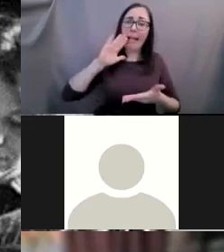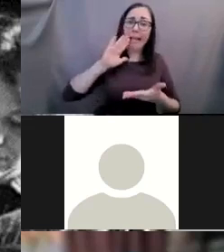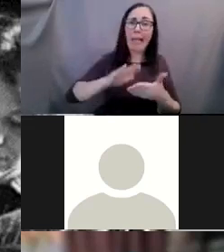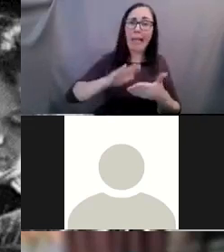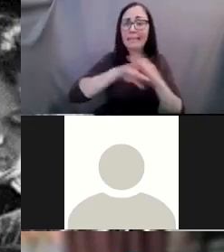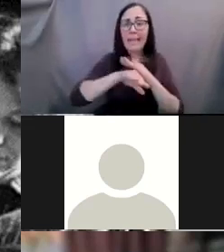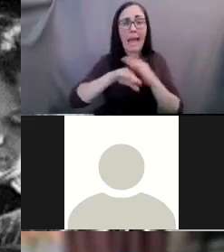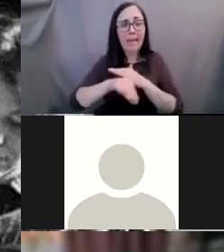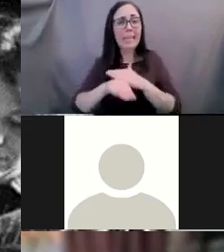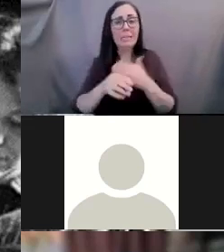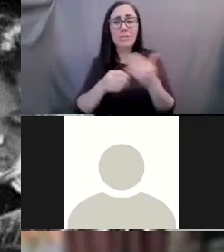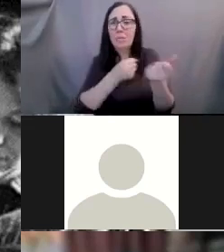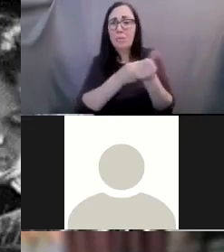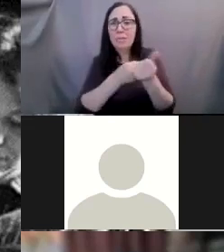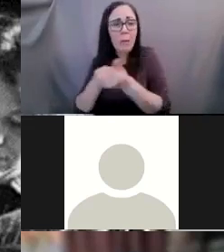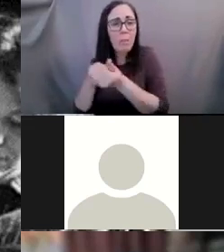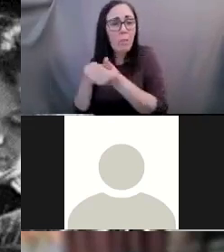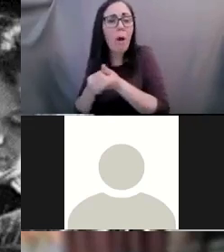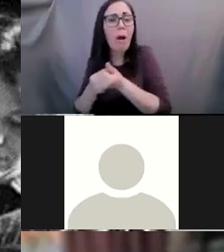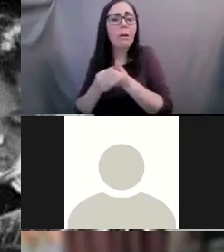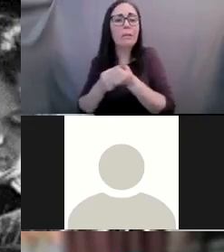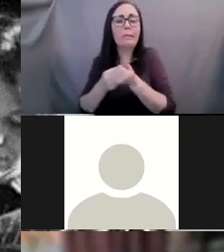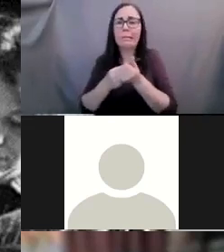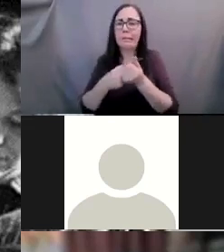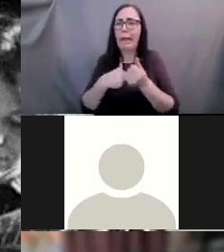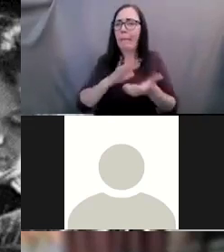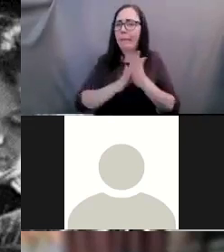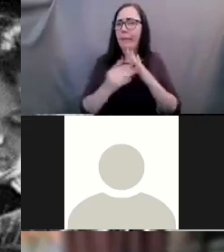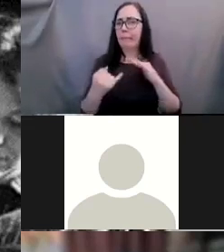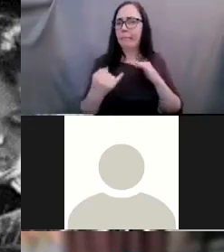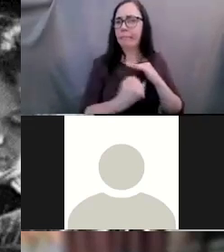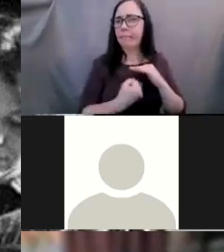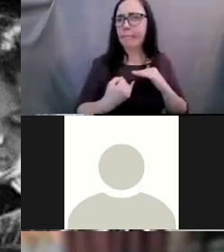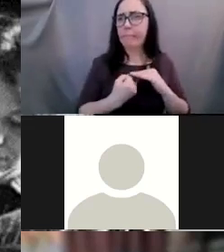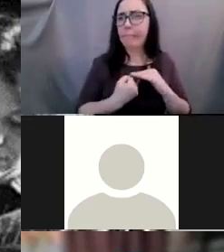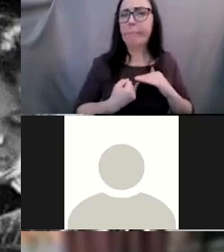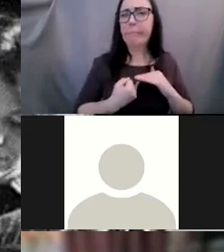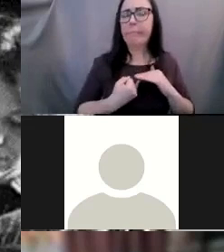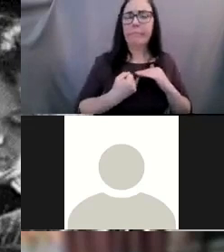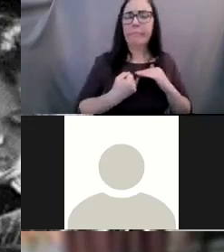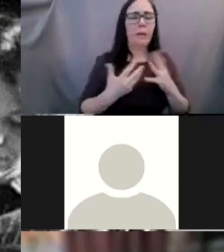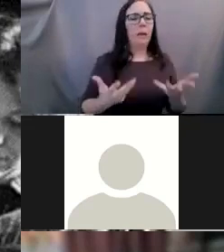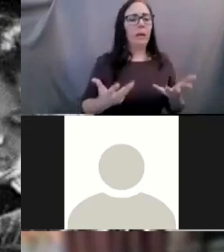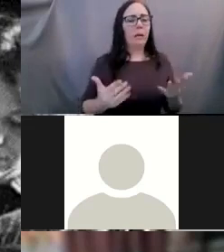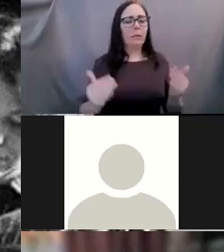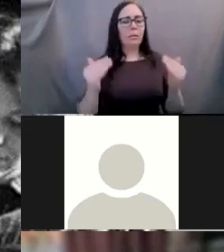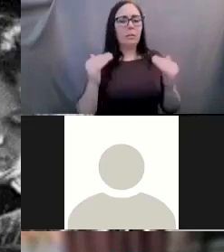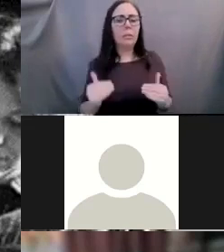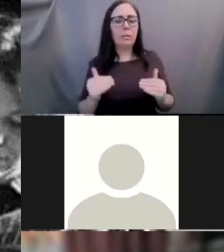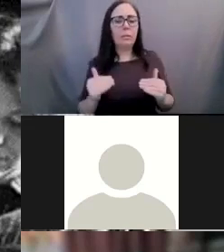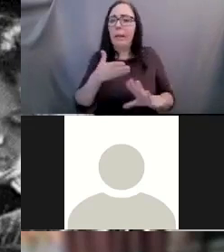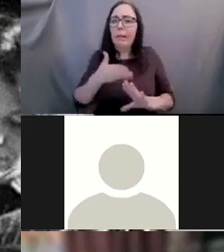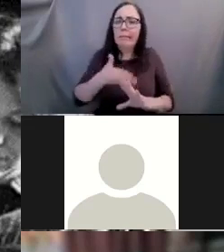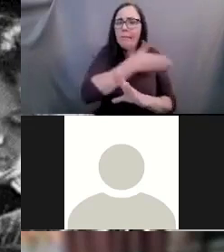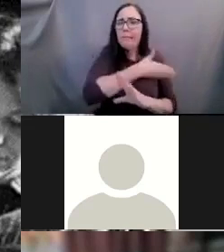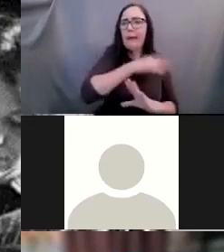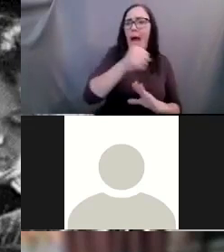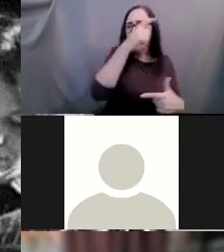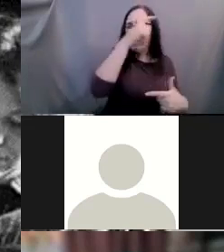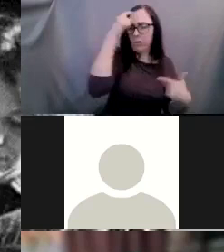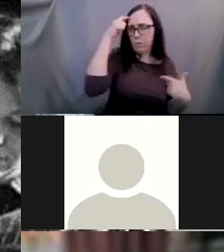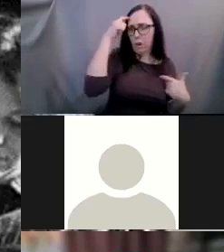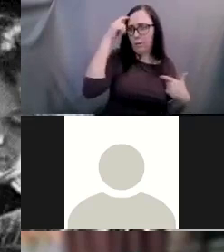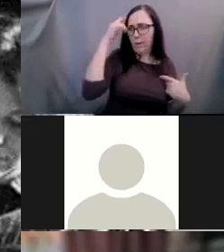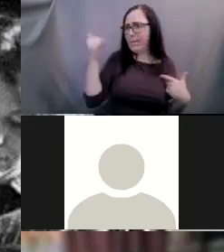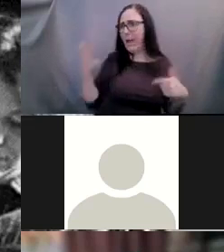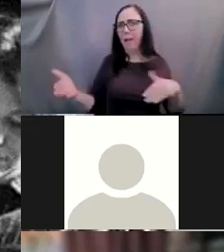a life of dependency on caregivers. They may have communication challenges.